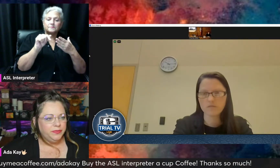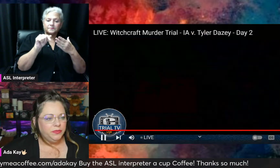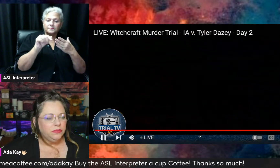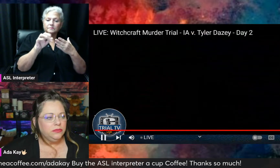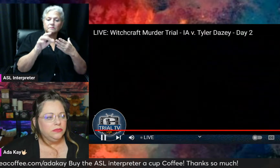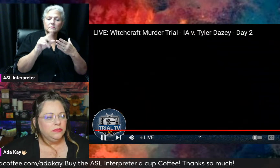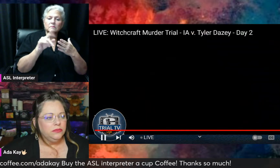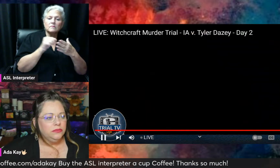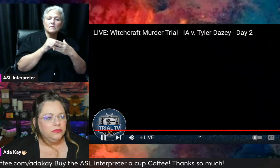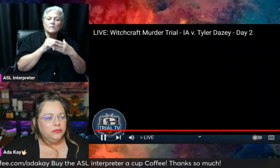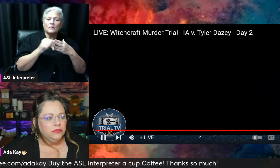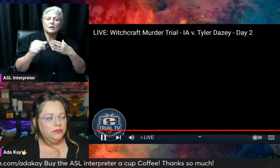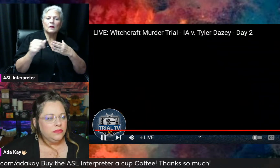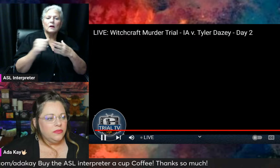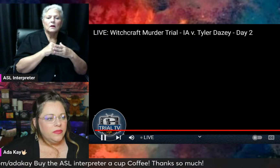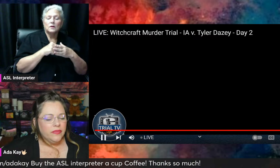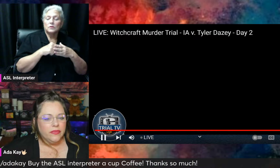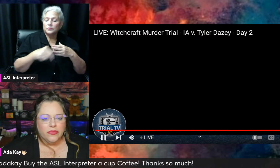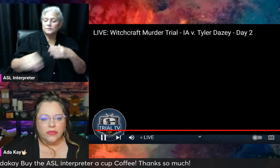time.